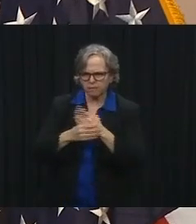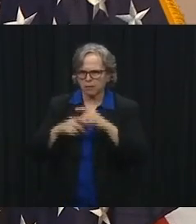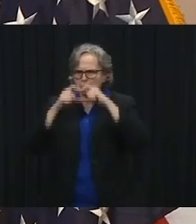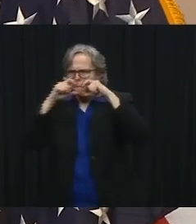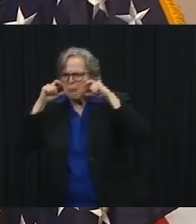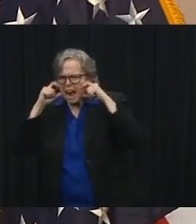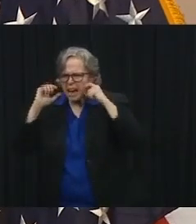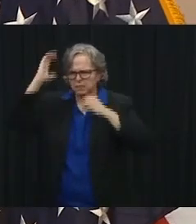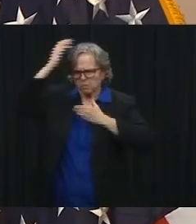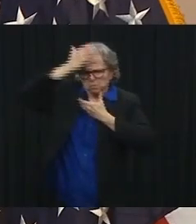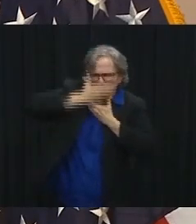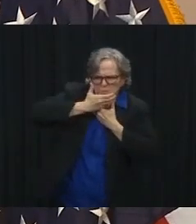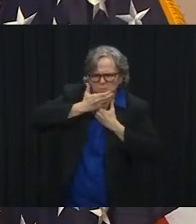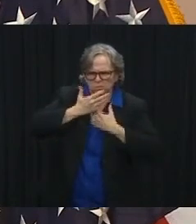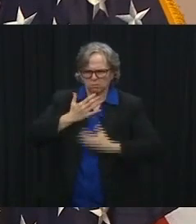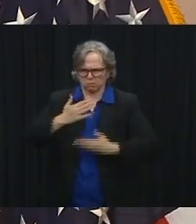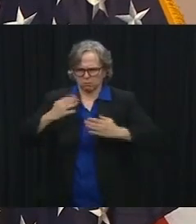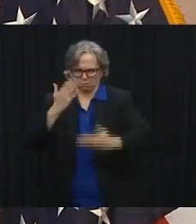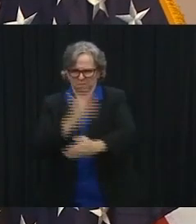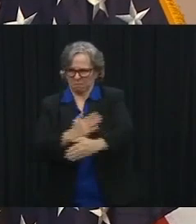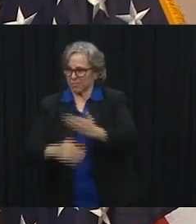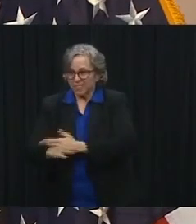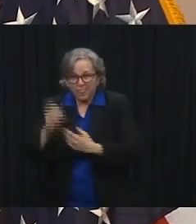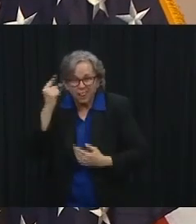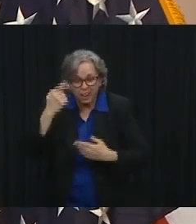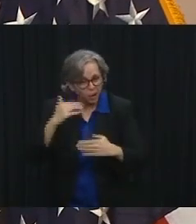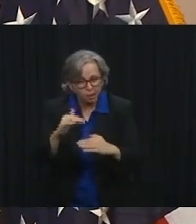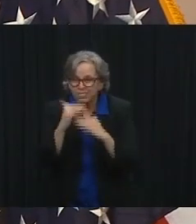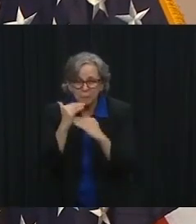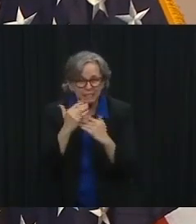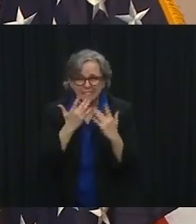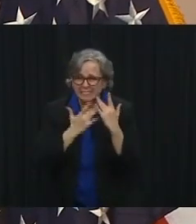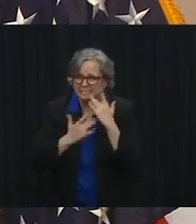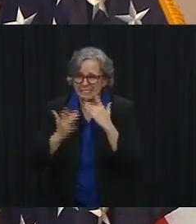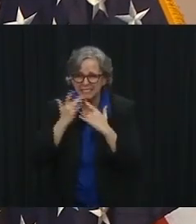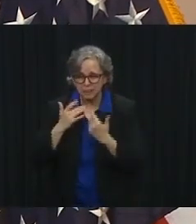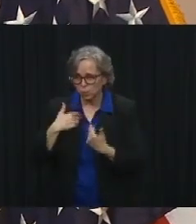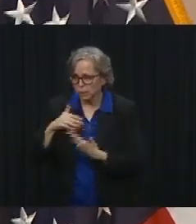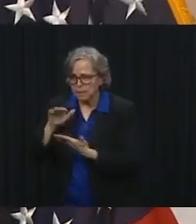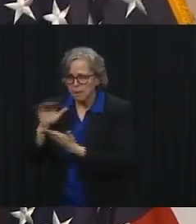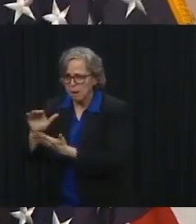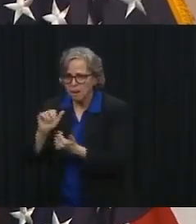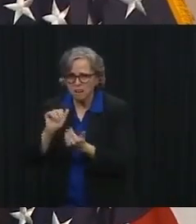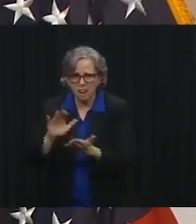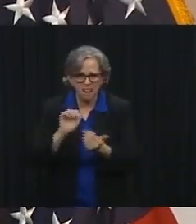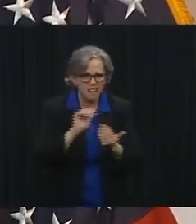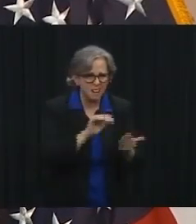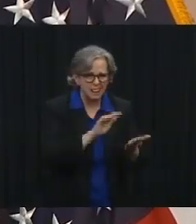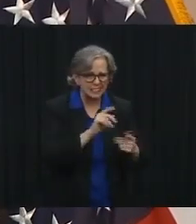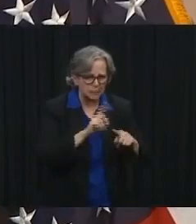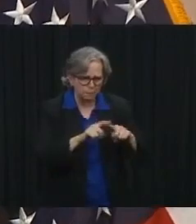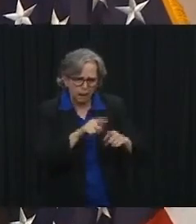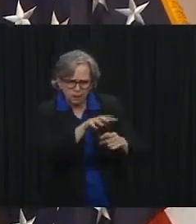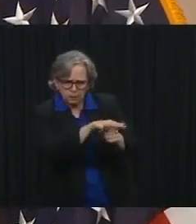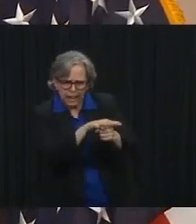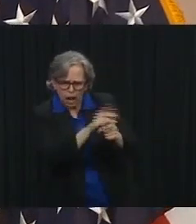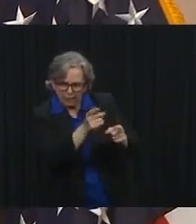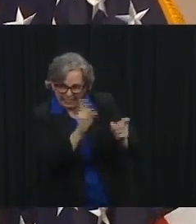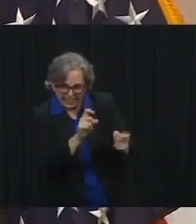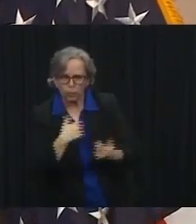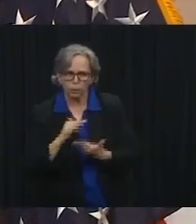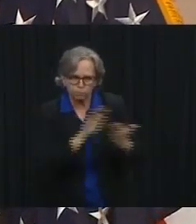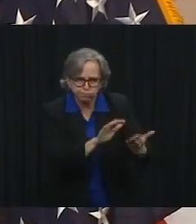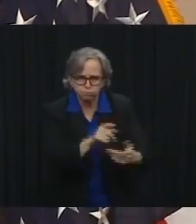is the truth, and we have deployed that based in the need around counties, and you can see that by this graph. If you go to the next slide,